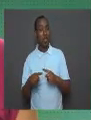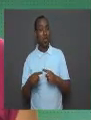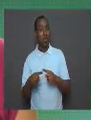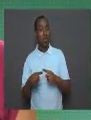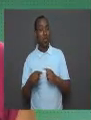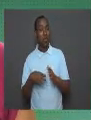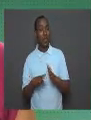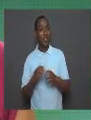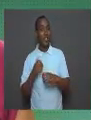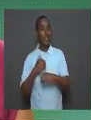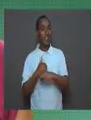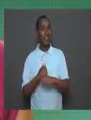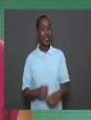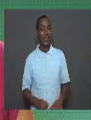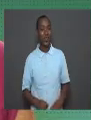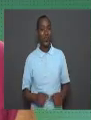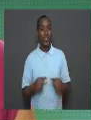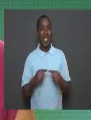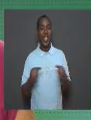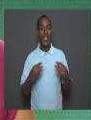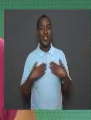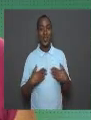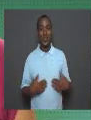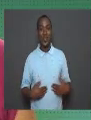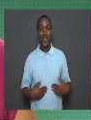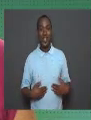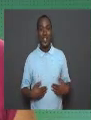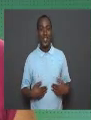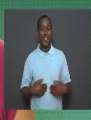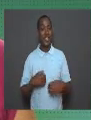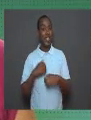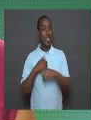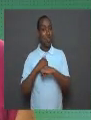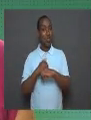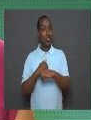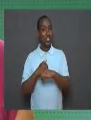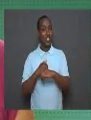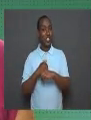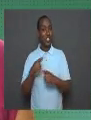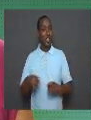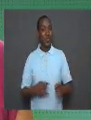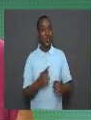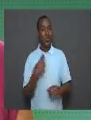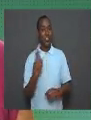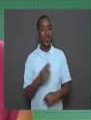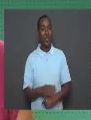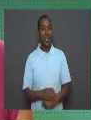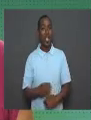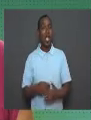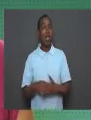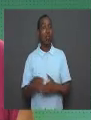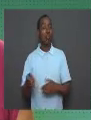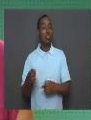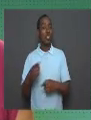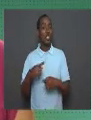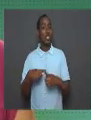Antibodies are used by the immune system to identify and block foreign bodies